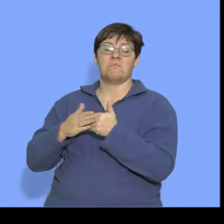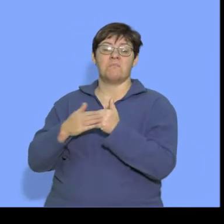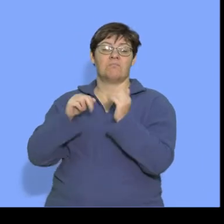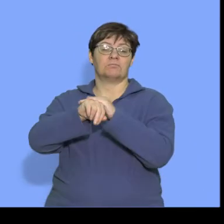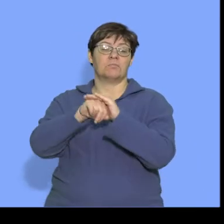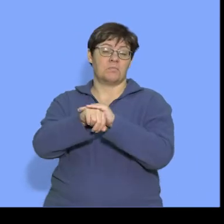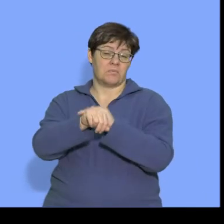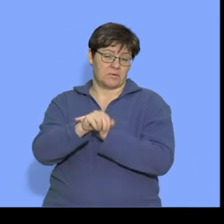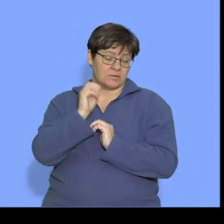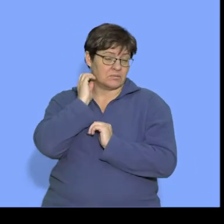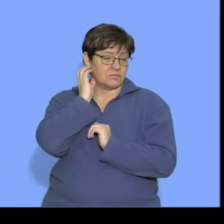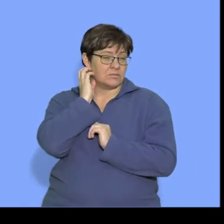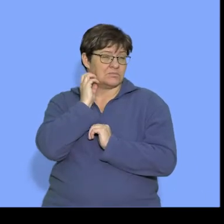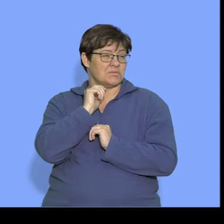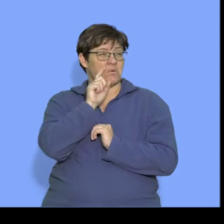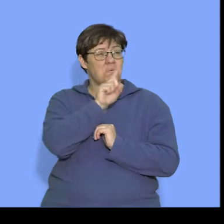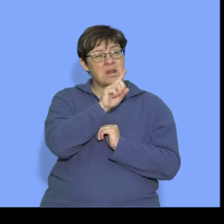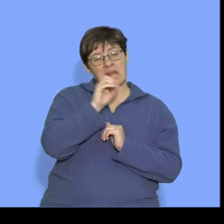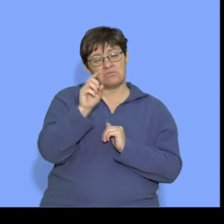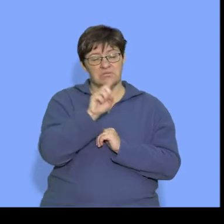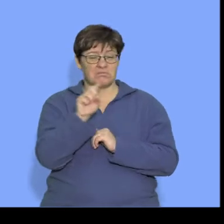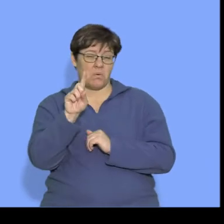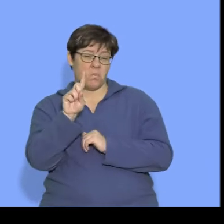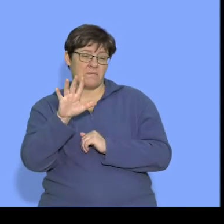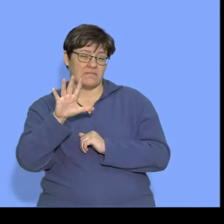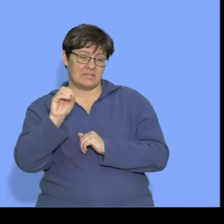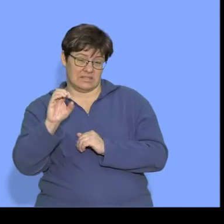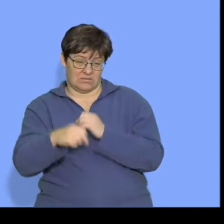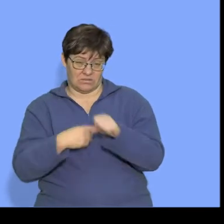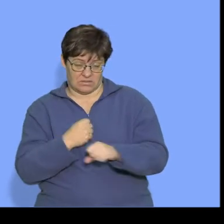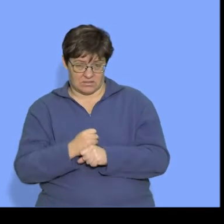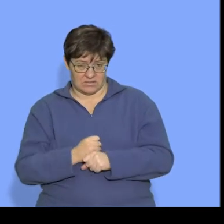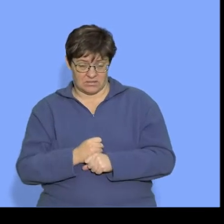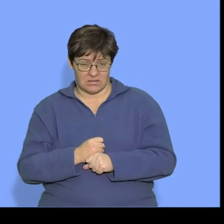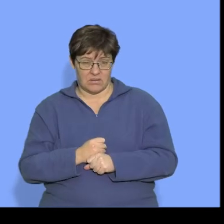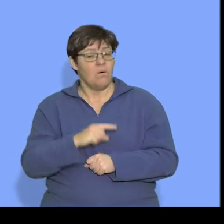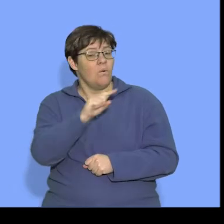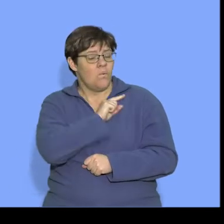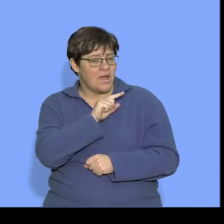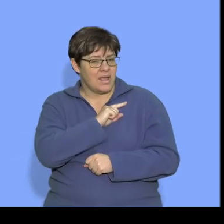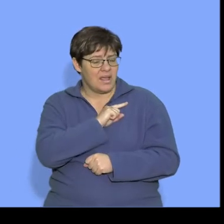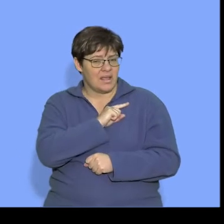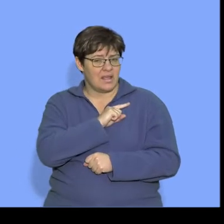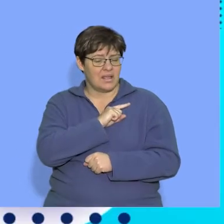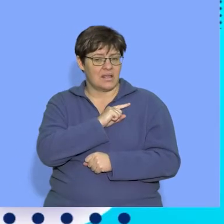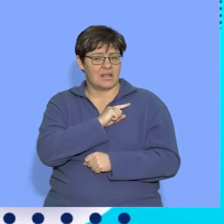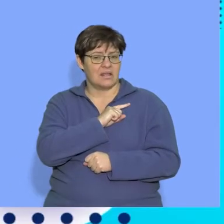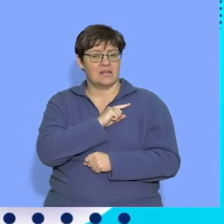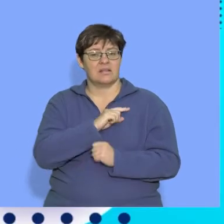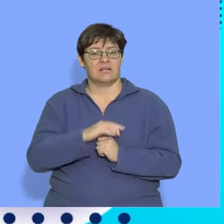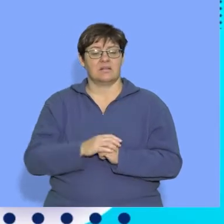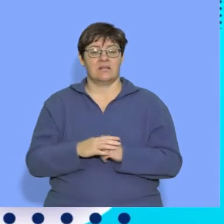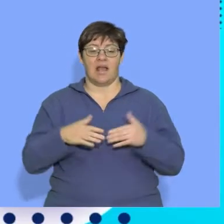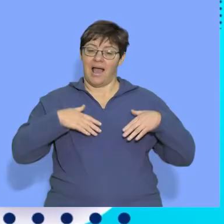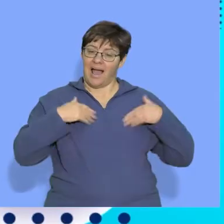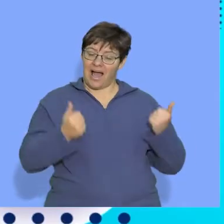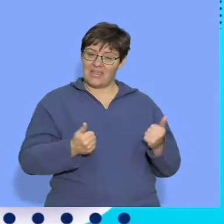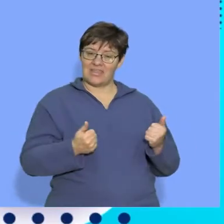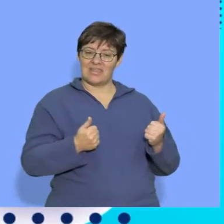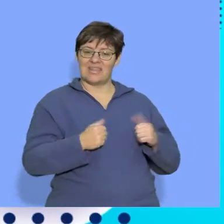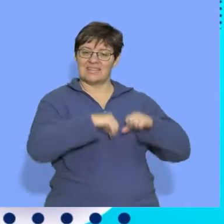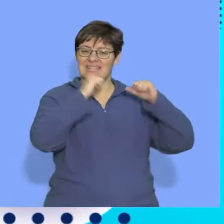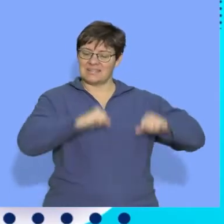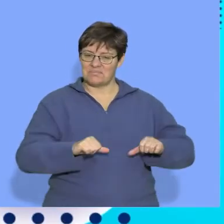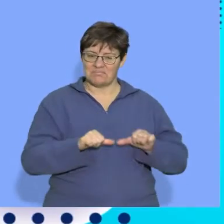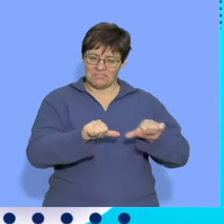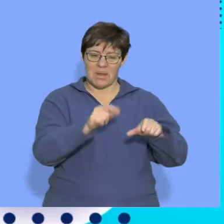last 100, 150 years. And that's predominantly due to improved healthcare systems,